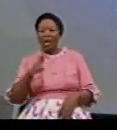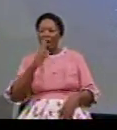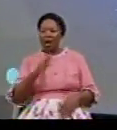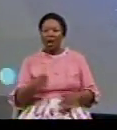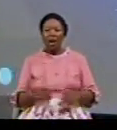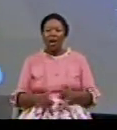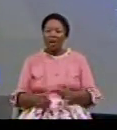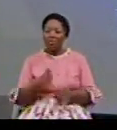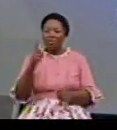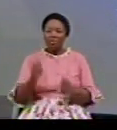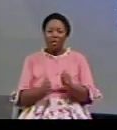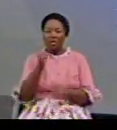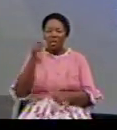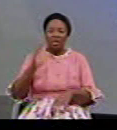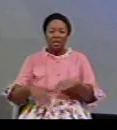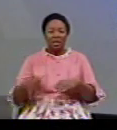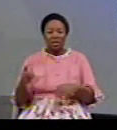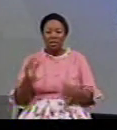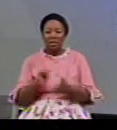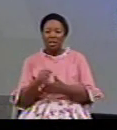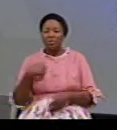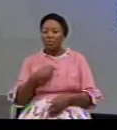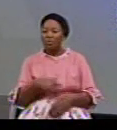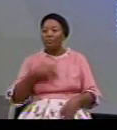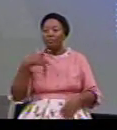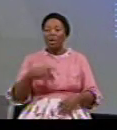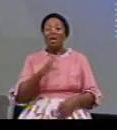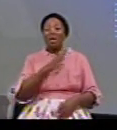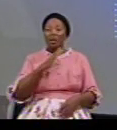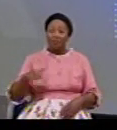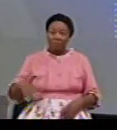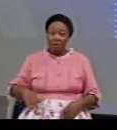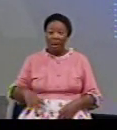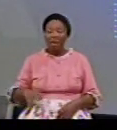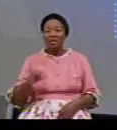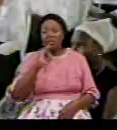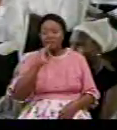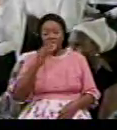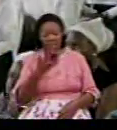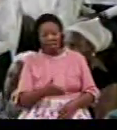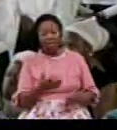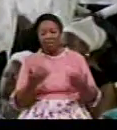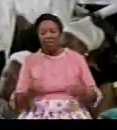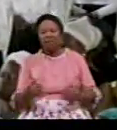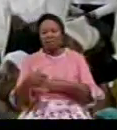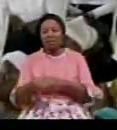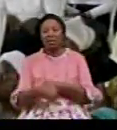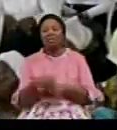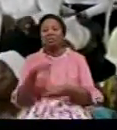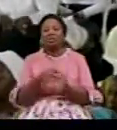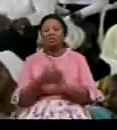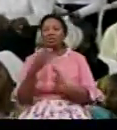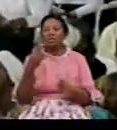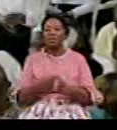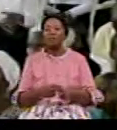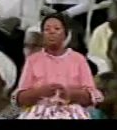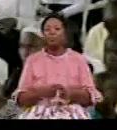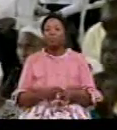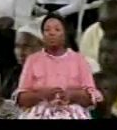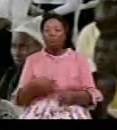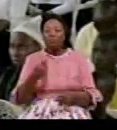perverted things, polluted character. I return. And then you believe now on the